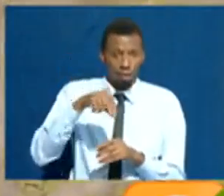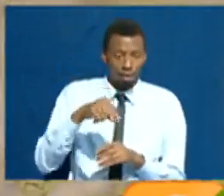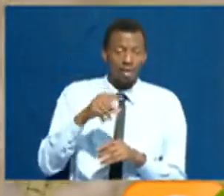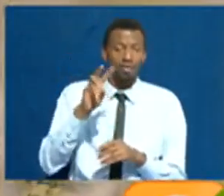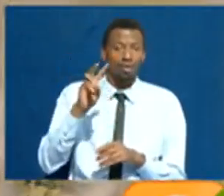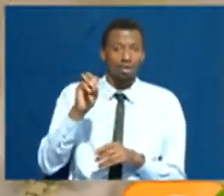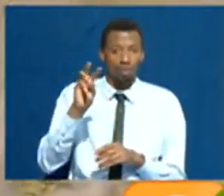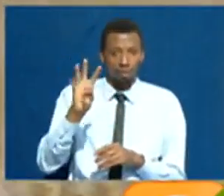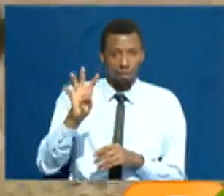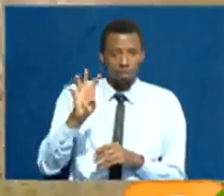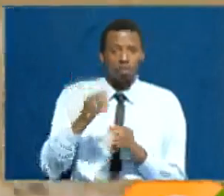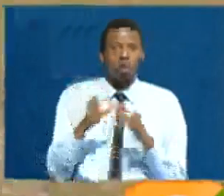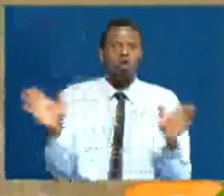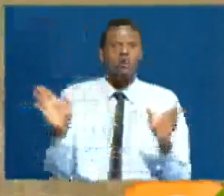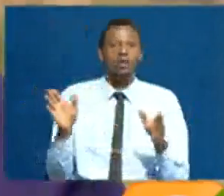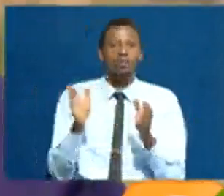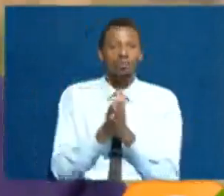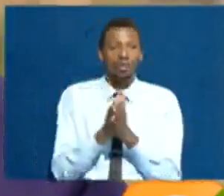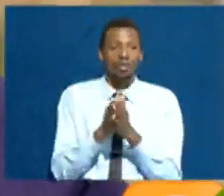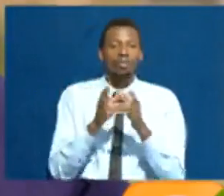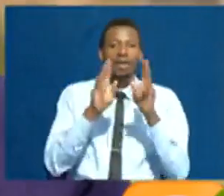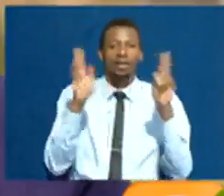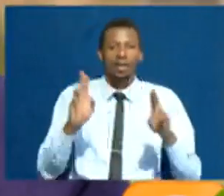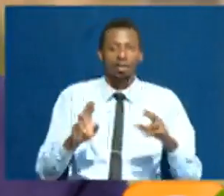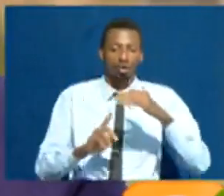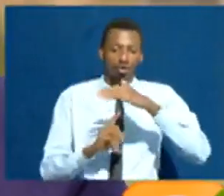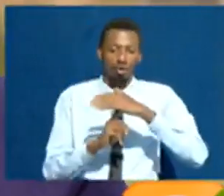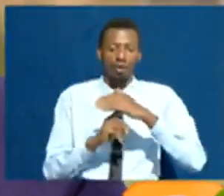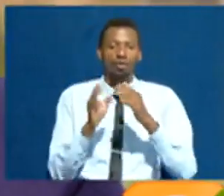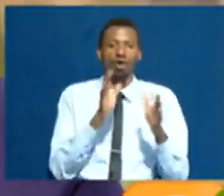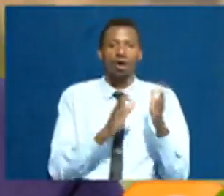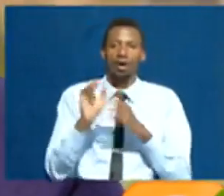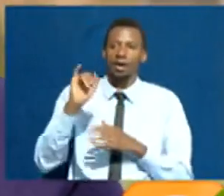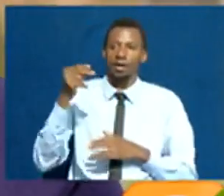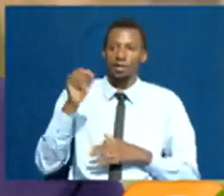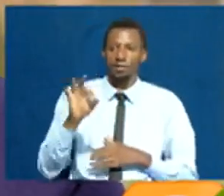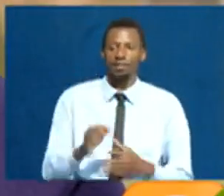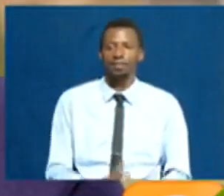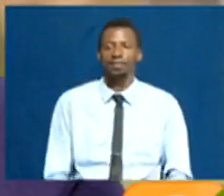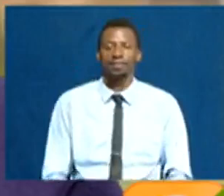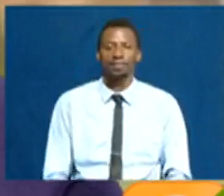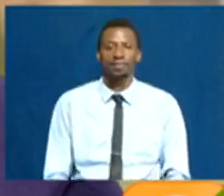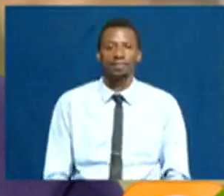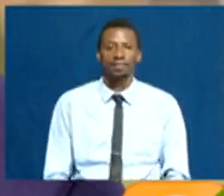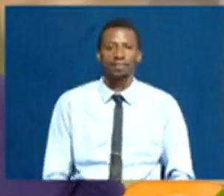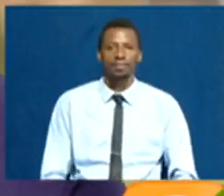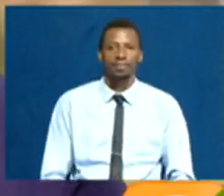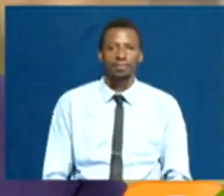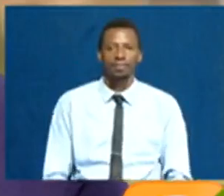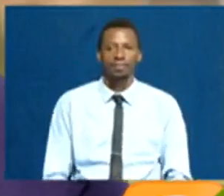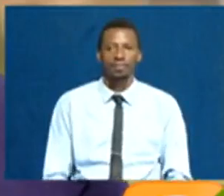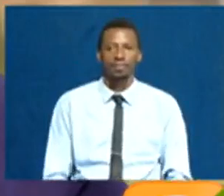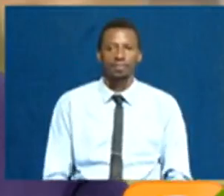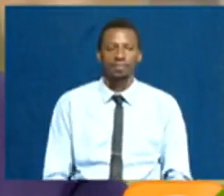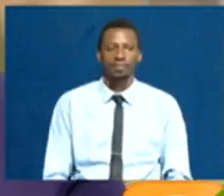international tournament organized by the AHF. Do the follow-up, and that's let's have work together and